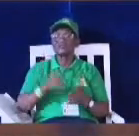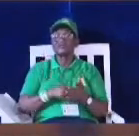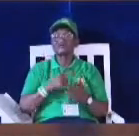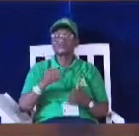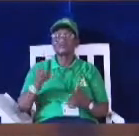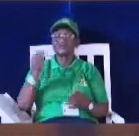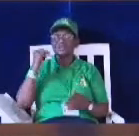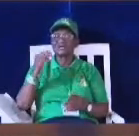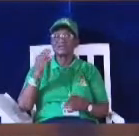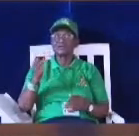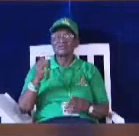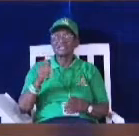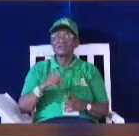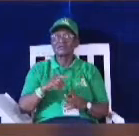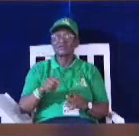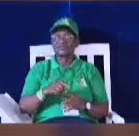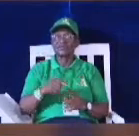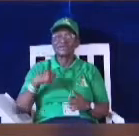auditorium